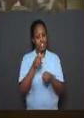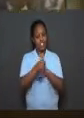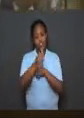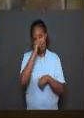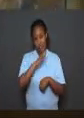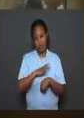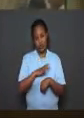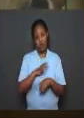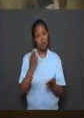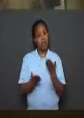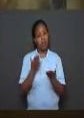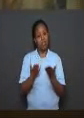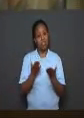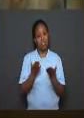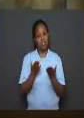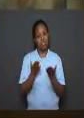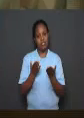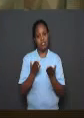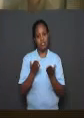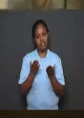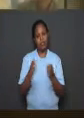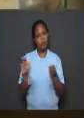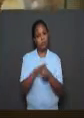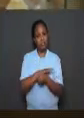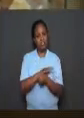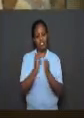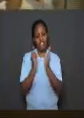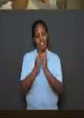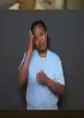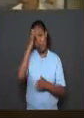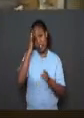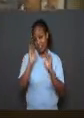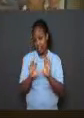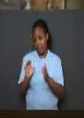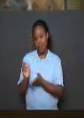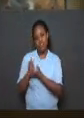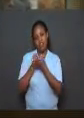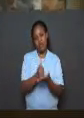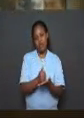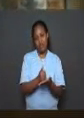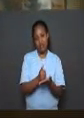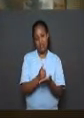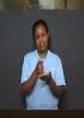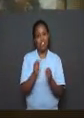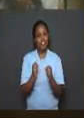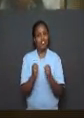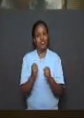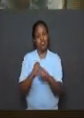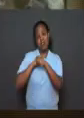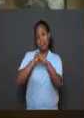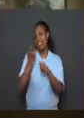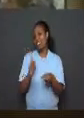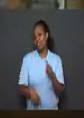who probably does not have enough legal knowledge to establish a strong